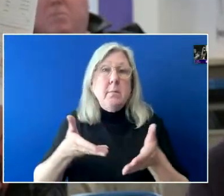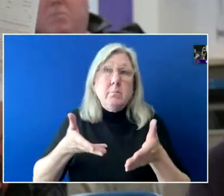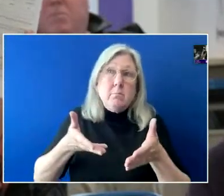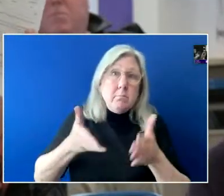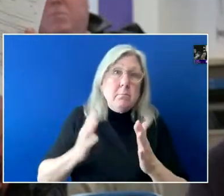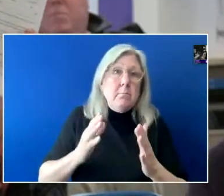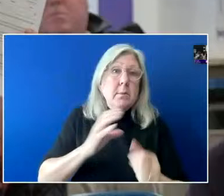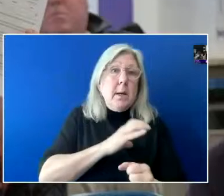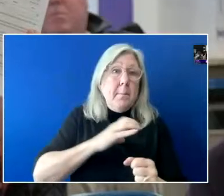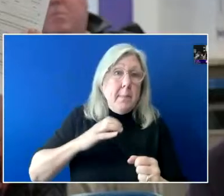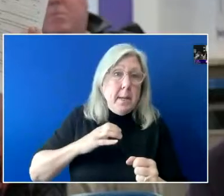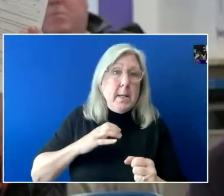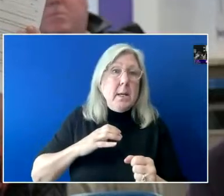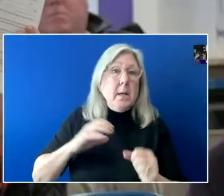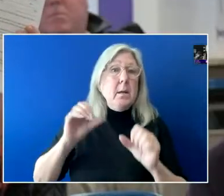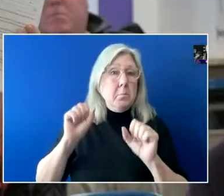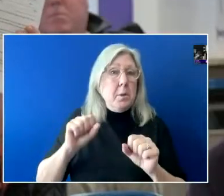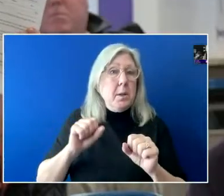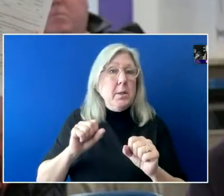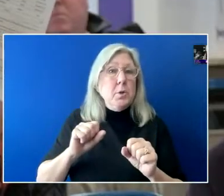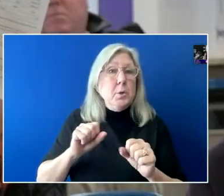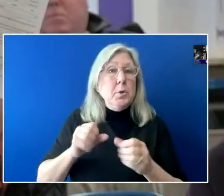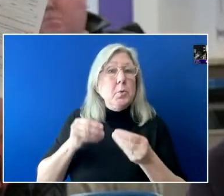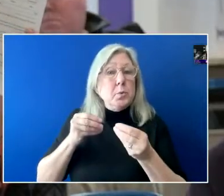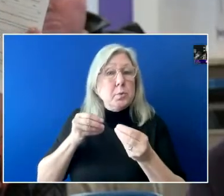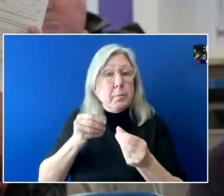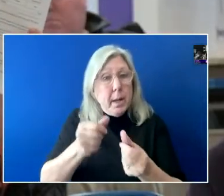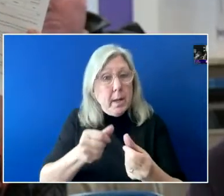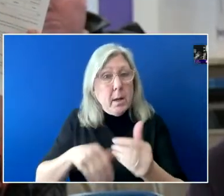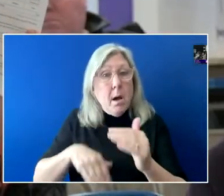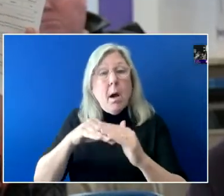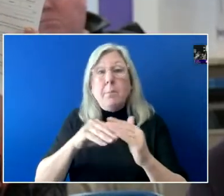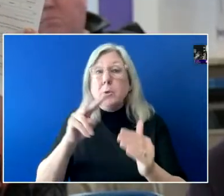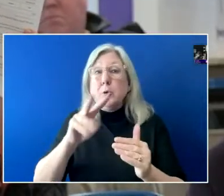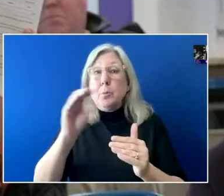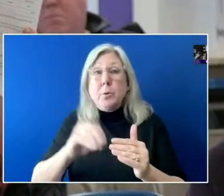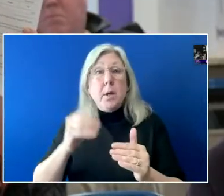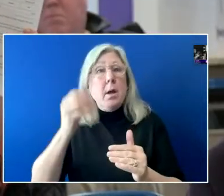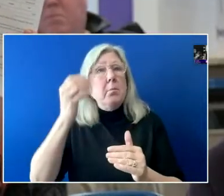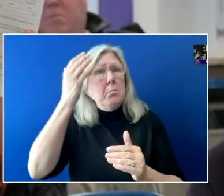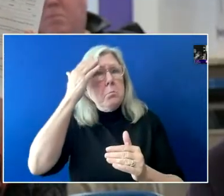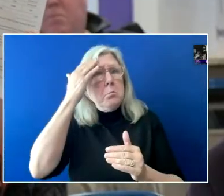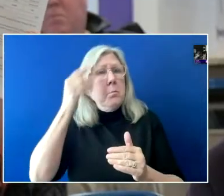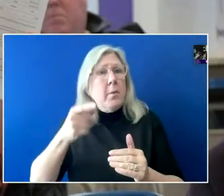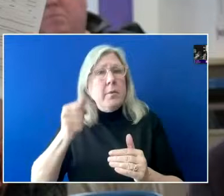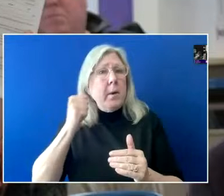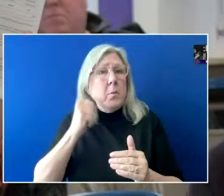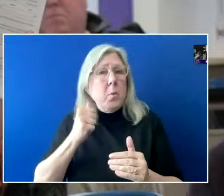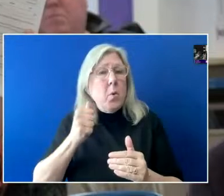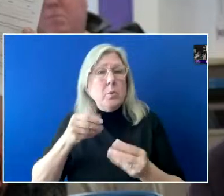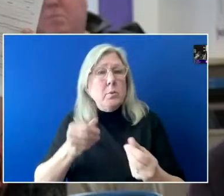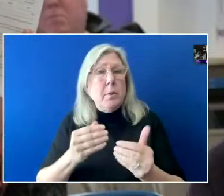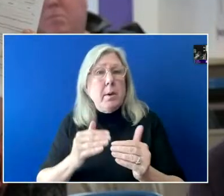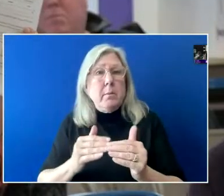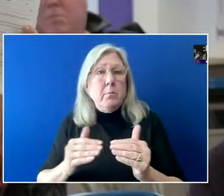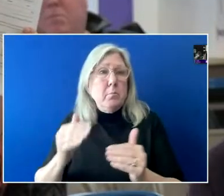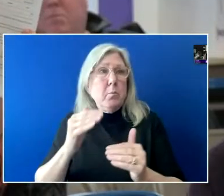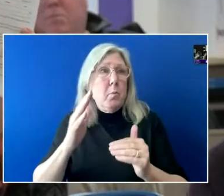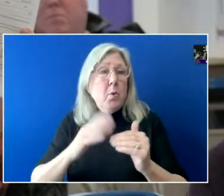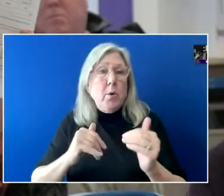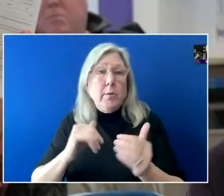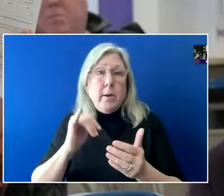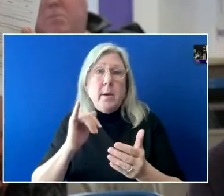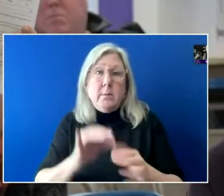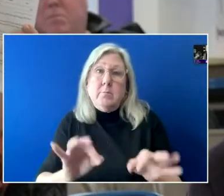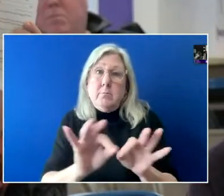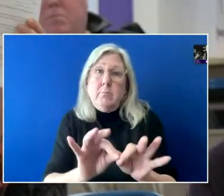2% recognizing that they will not spend more than is merited and um trust in the